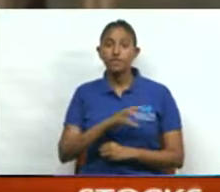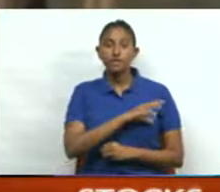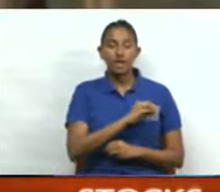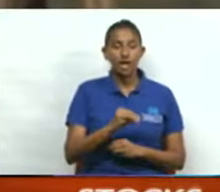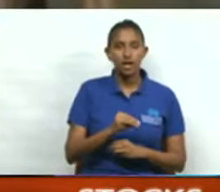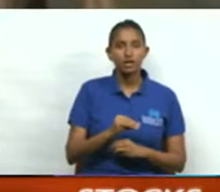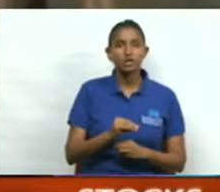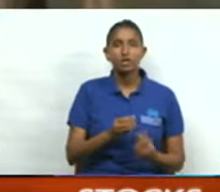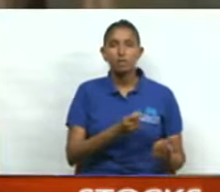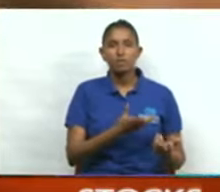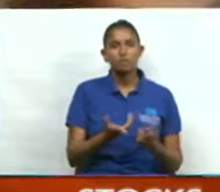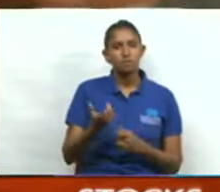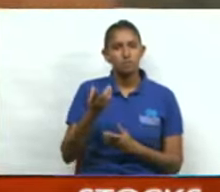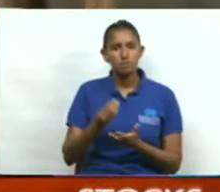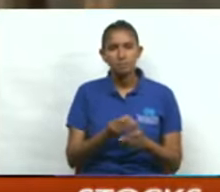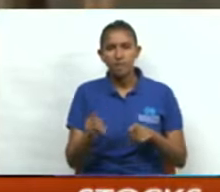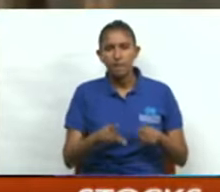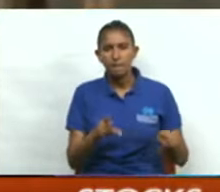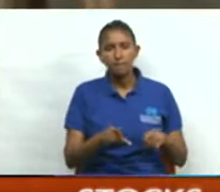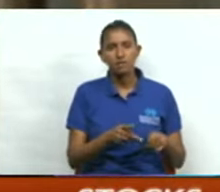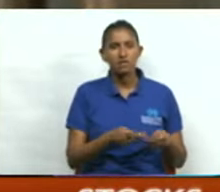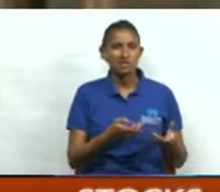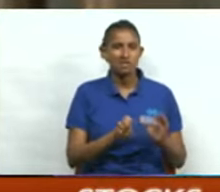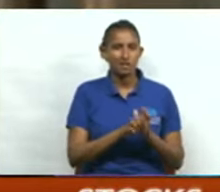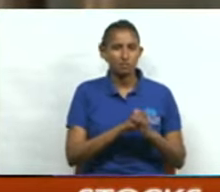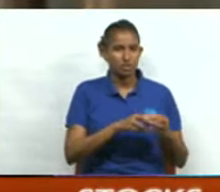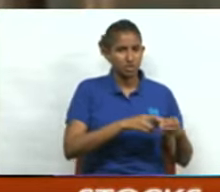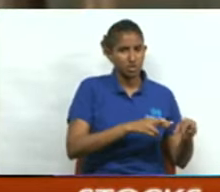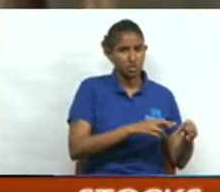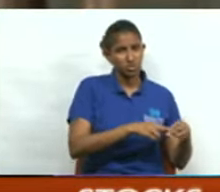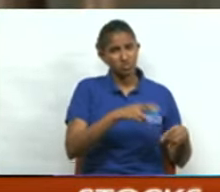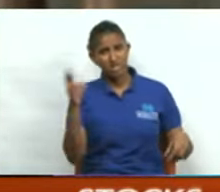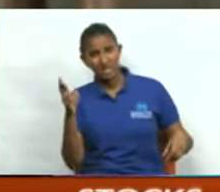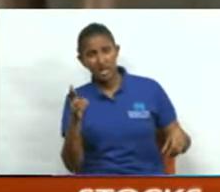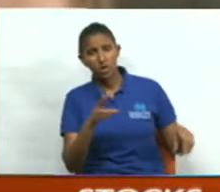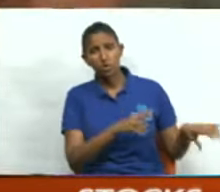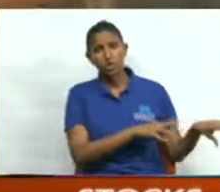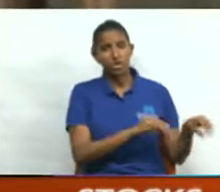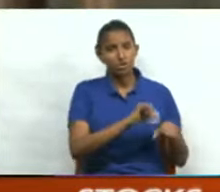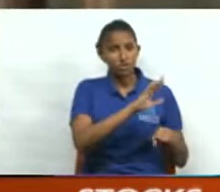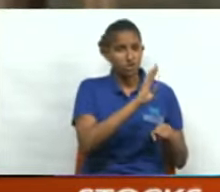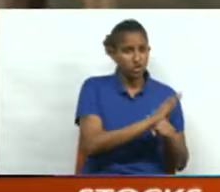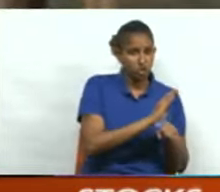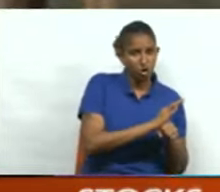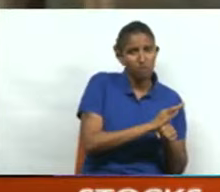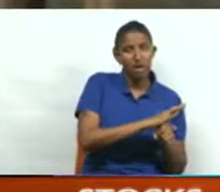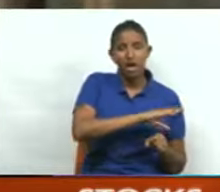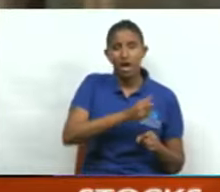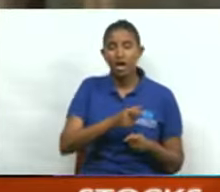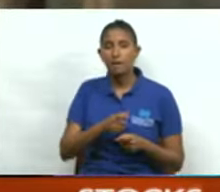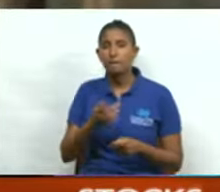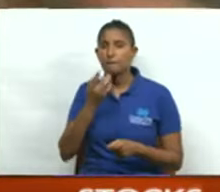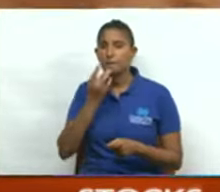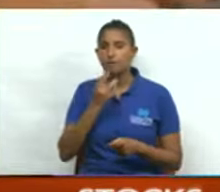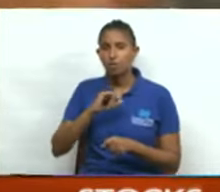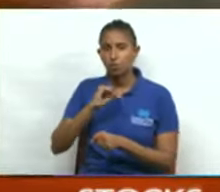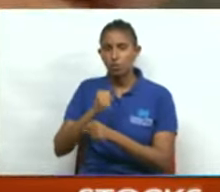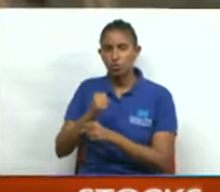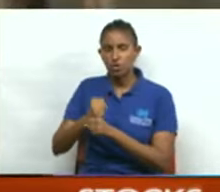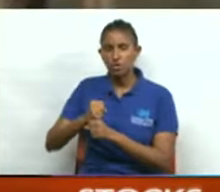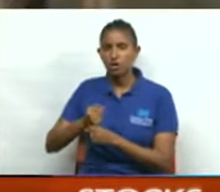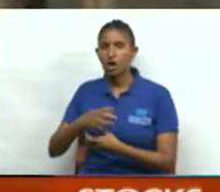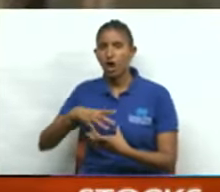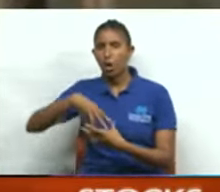sector or the informal sector is not always the best option in terms of decency of work. And another aspect of